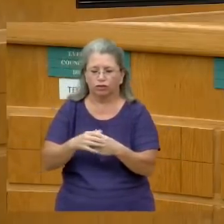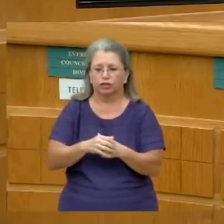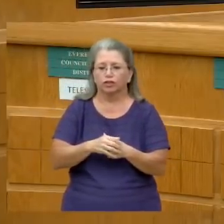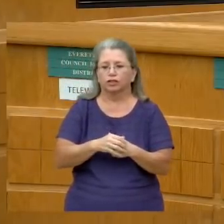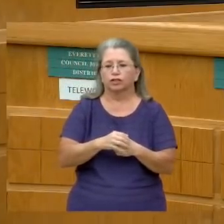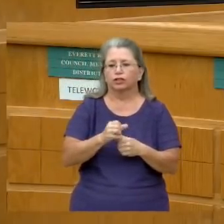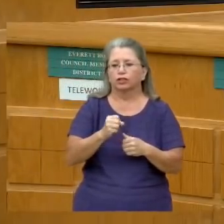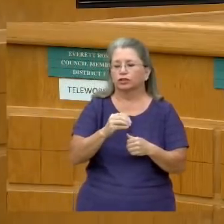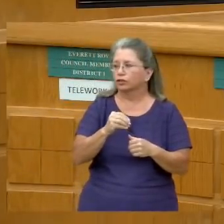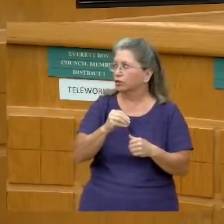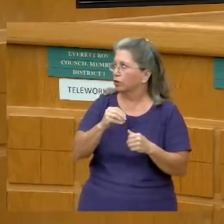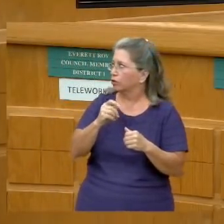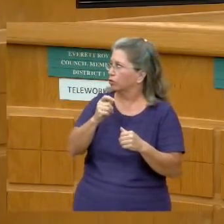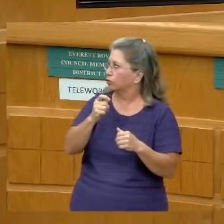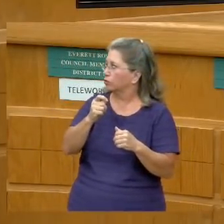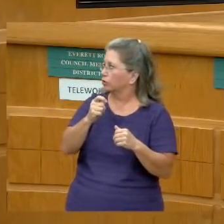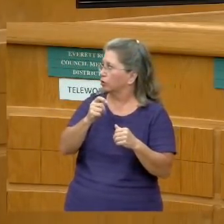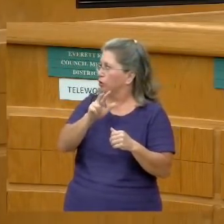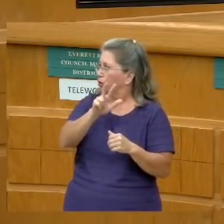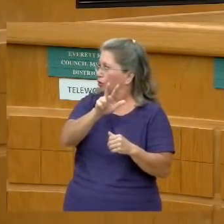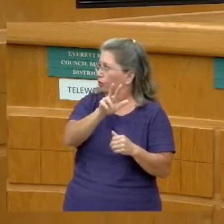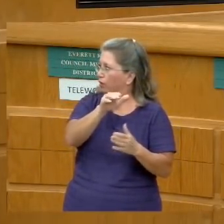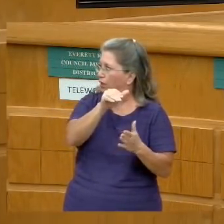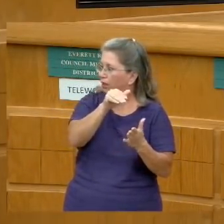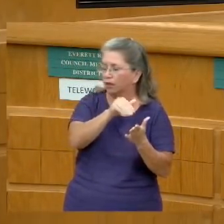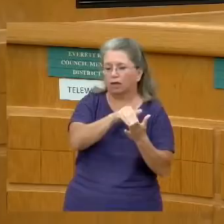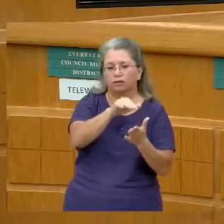under 4,000 total cases,